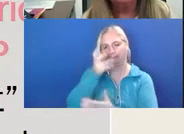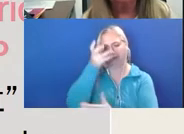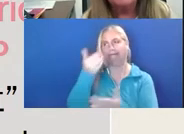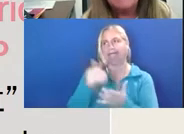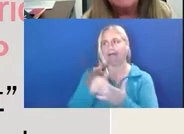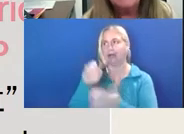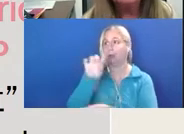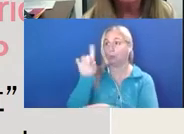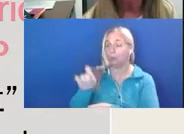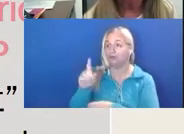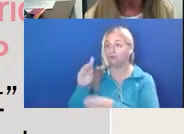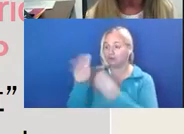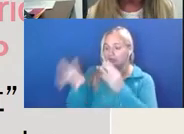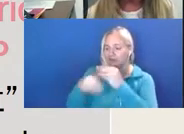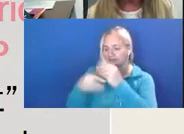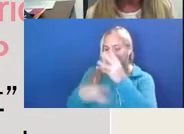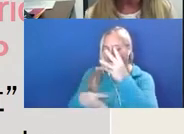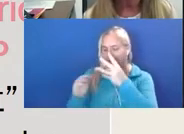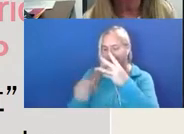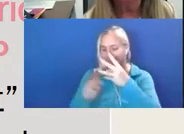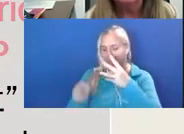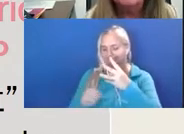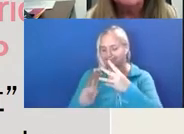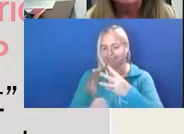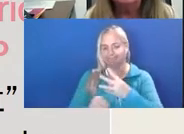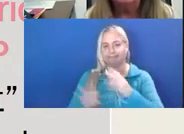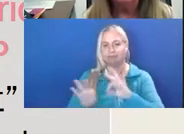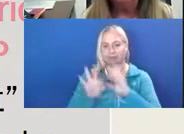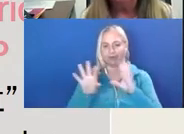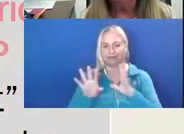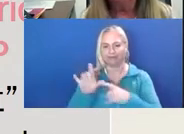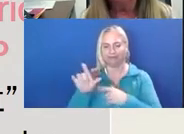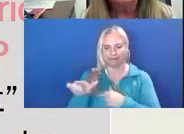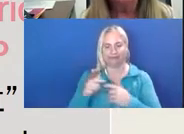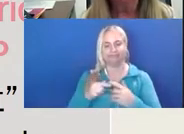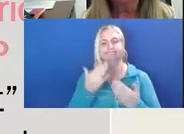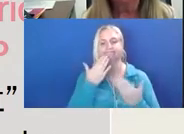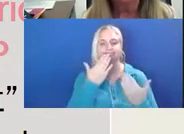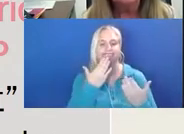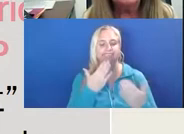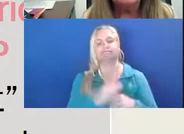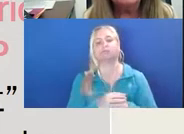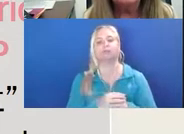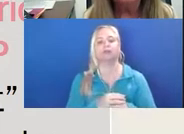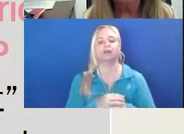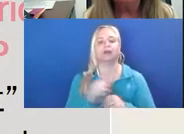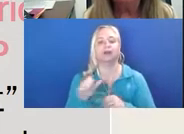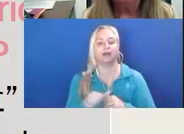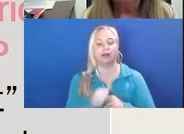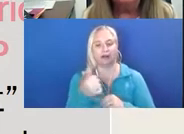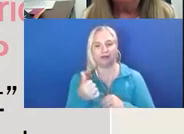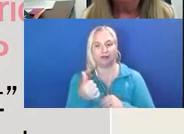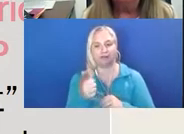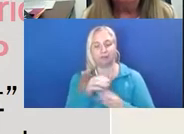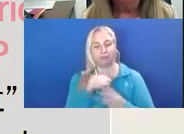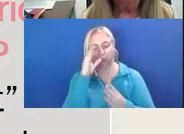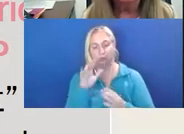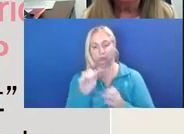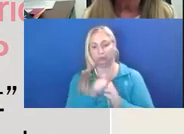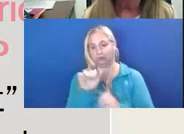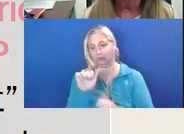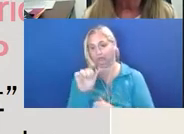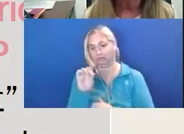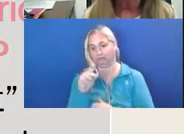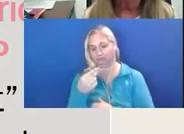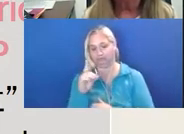or asking for clarification coming. Thank you. The other side is student with ADHD. And here the parent